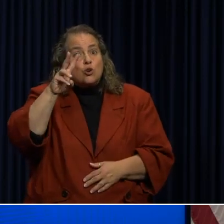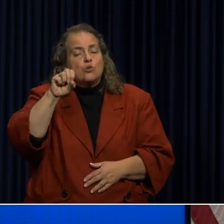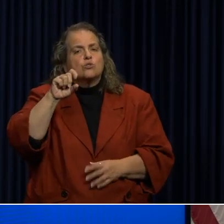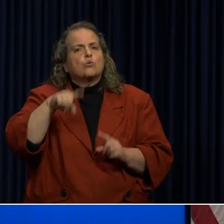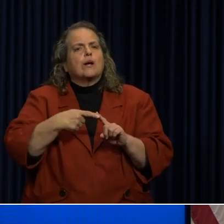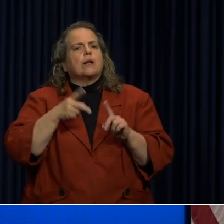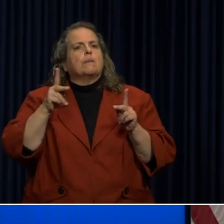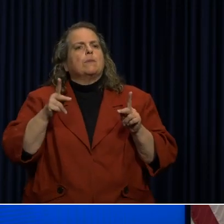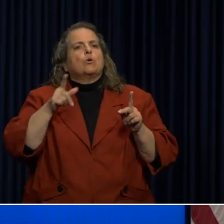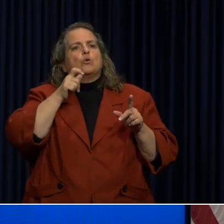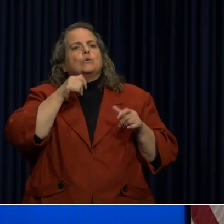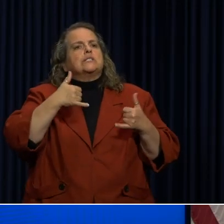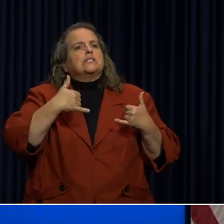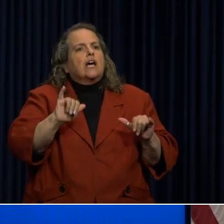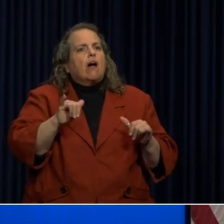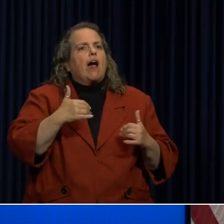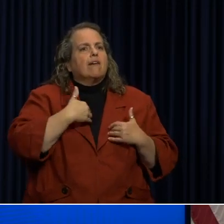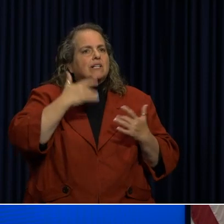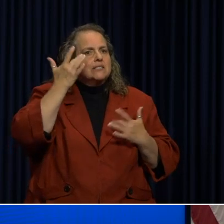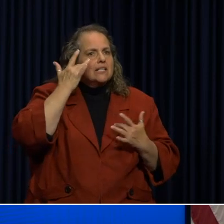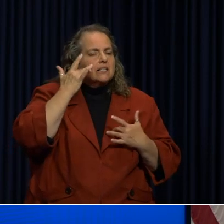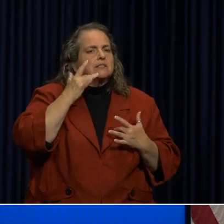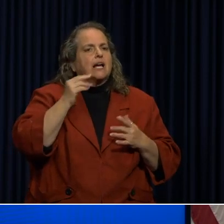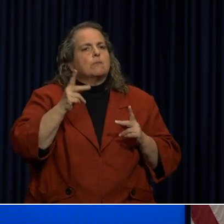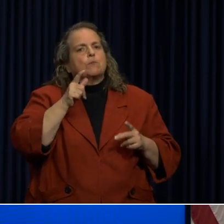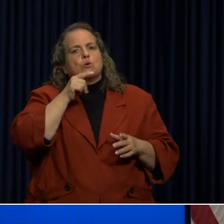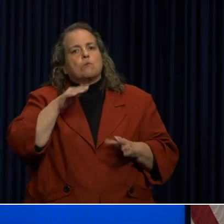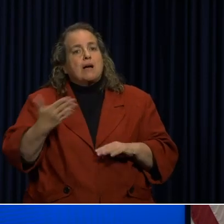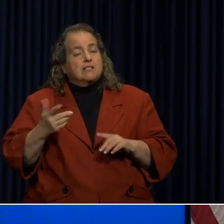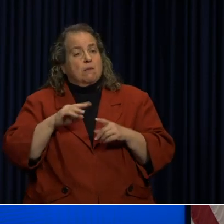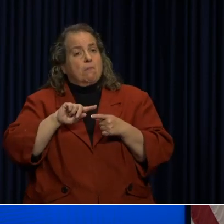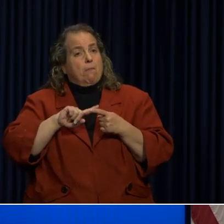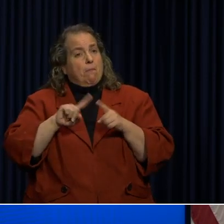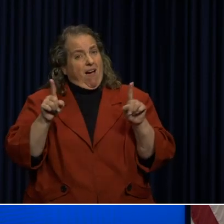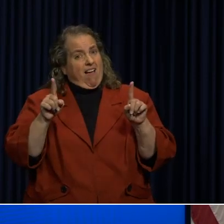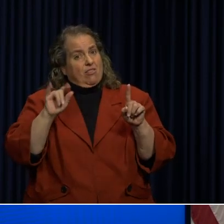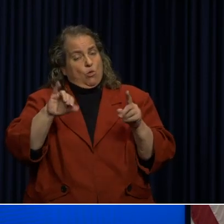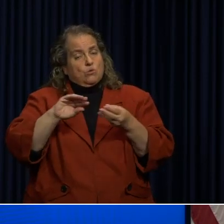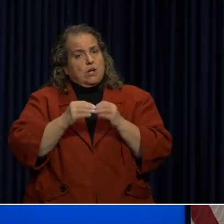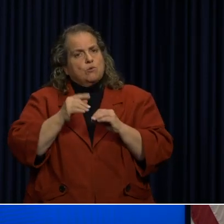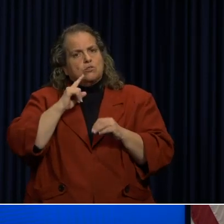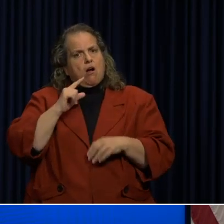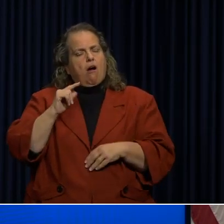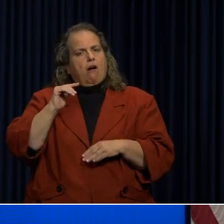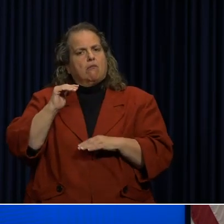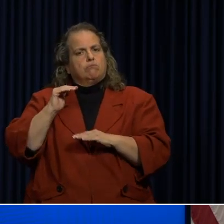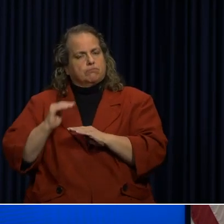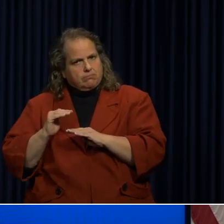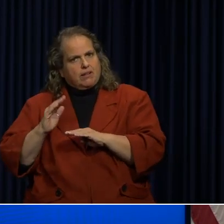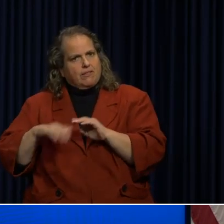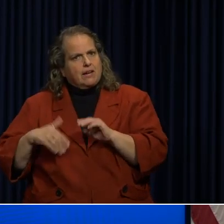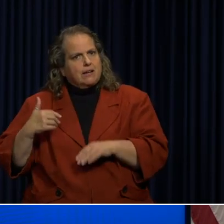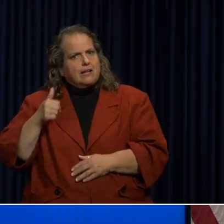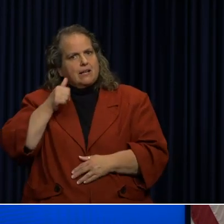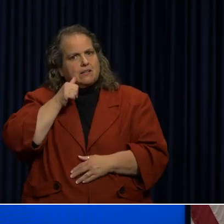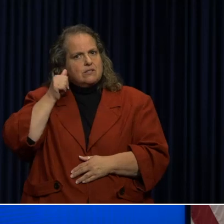still have people who passed away, but the numbers on both are lower than the day before. So we